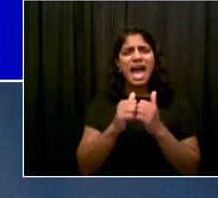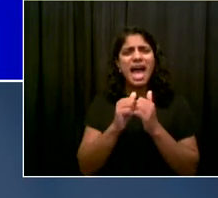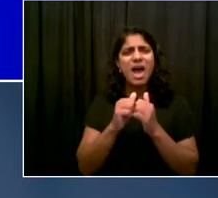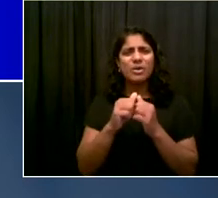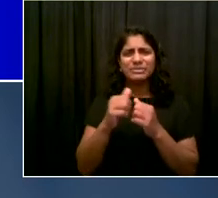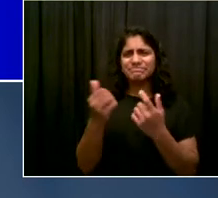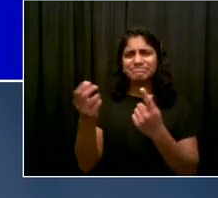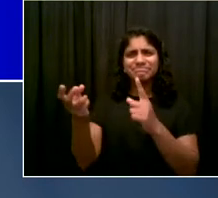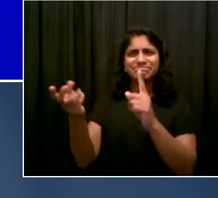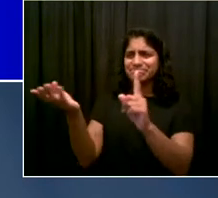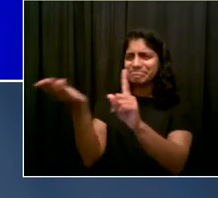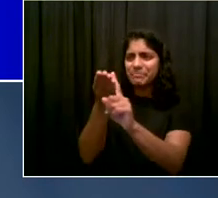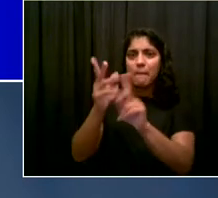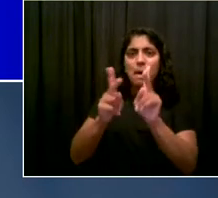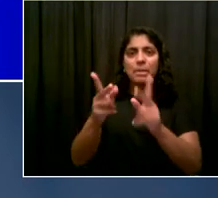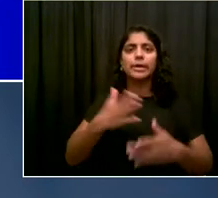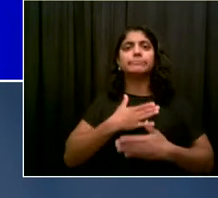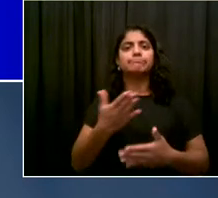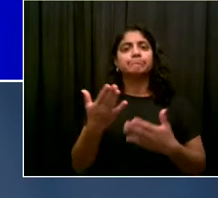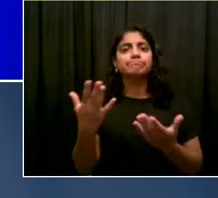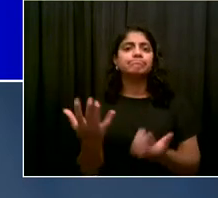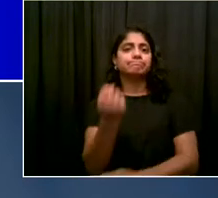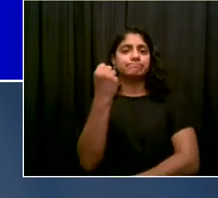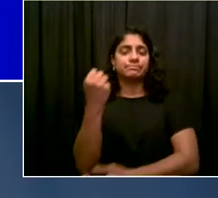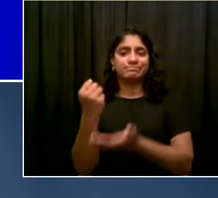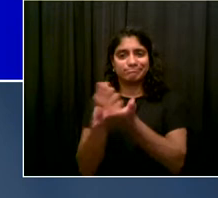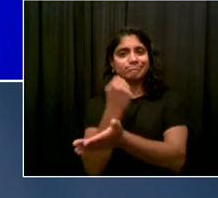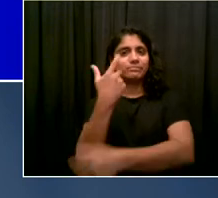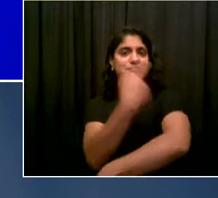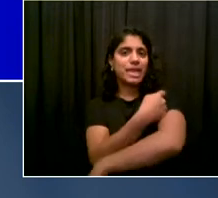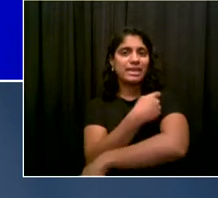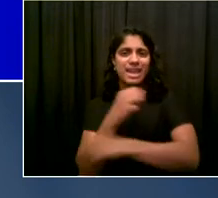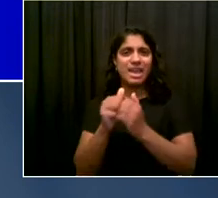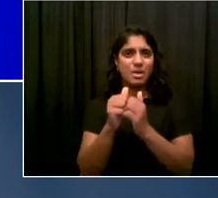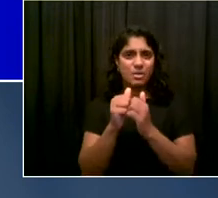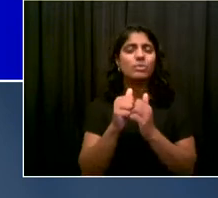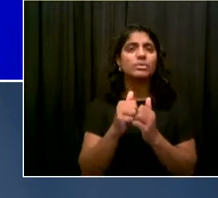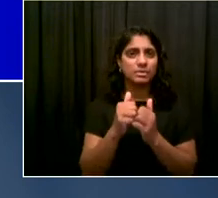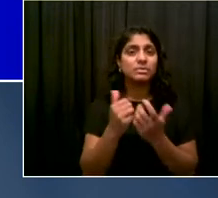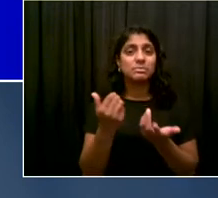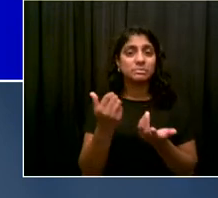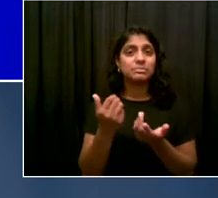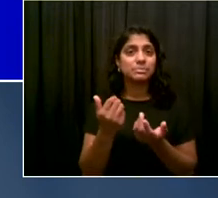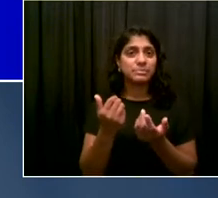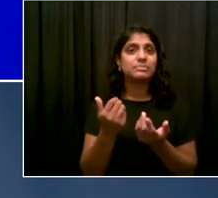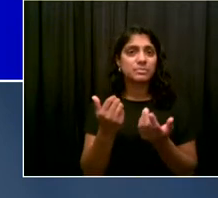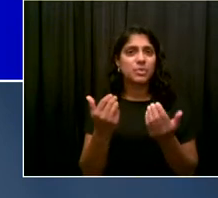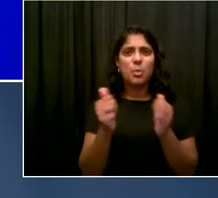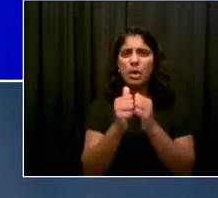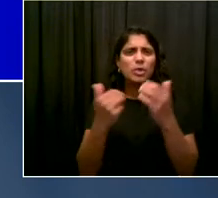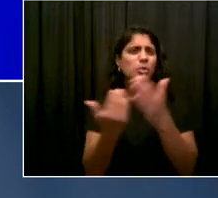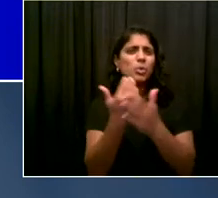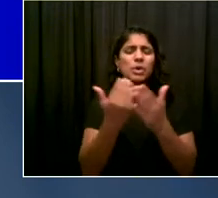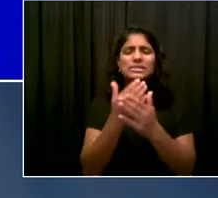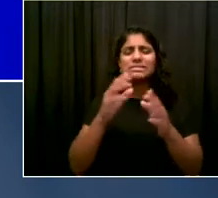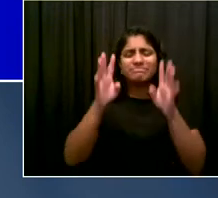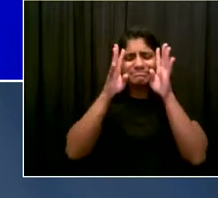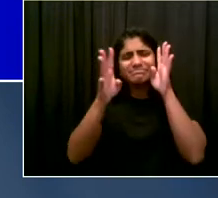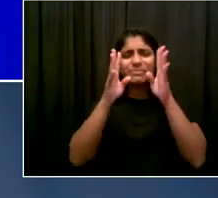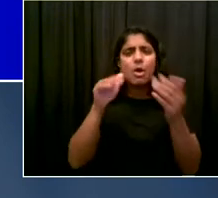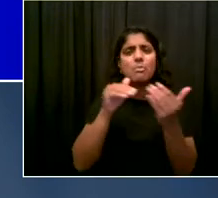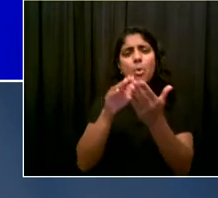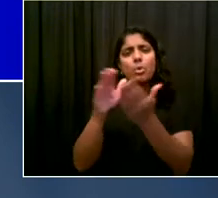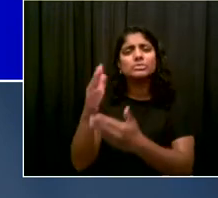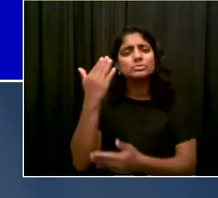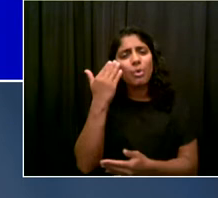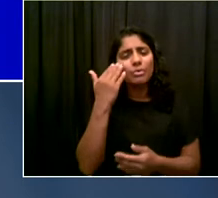them. We are now embarking on the summer of New York City. We know that the more people get vaccinated, the better we are, the more freedom we have.